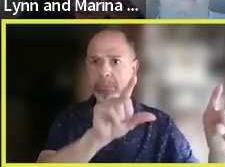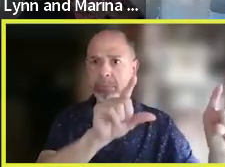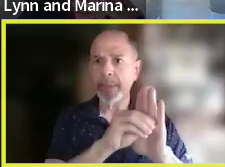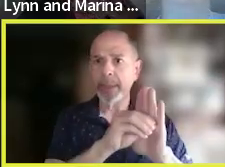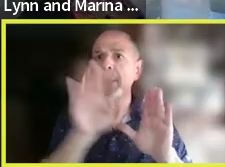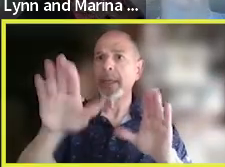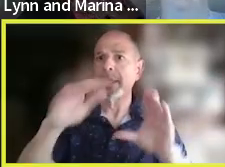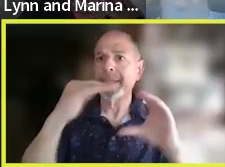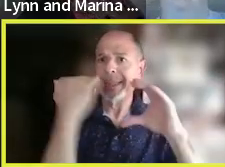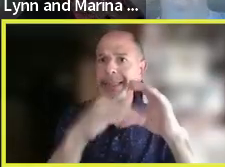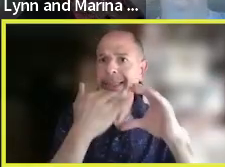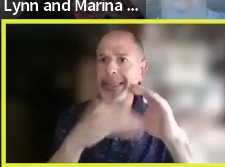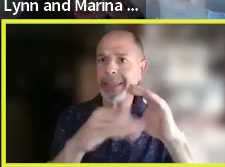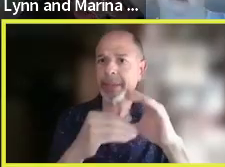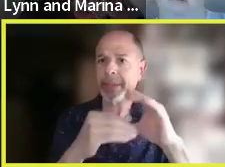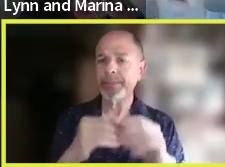it's